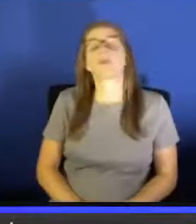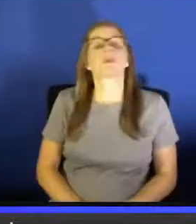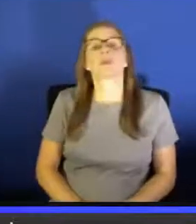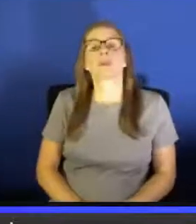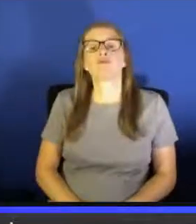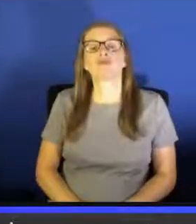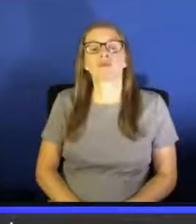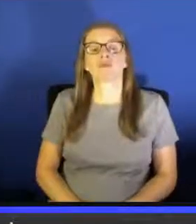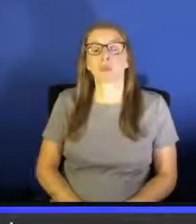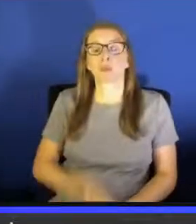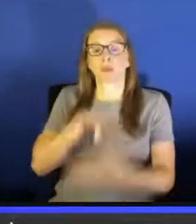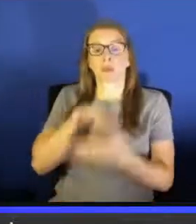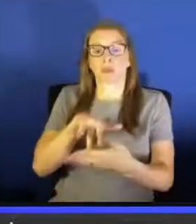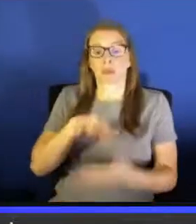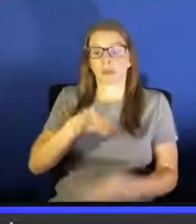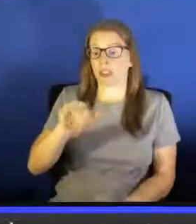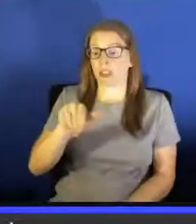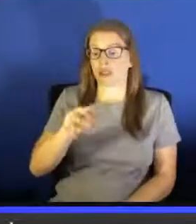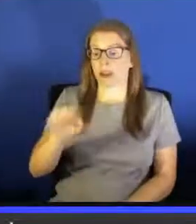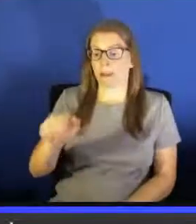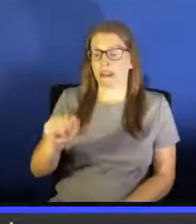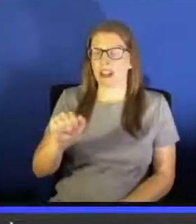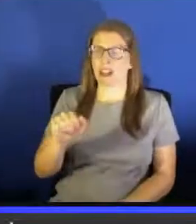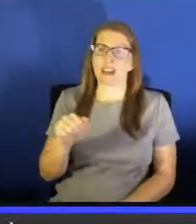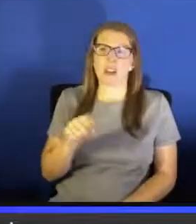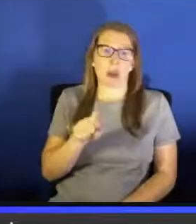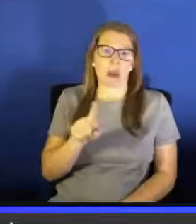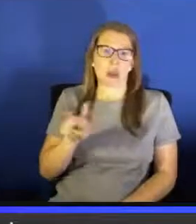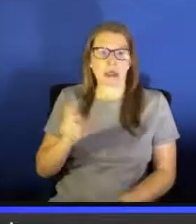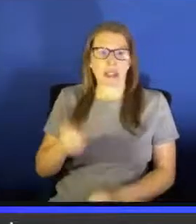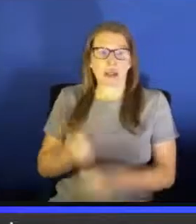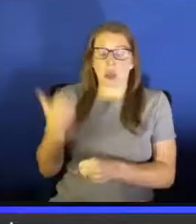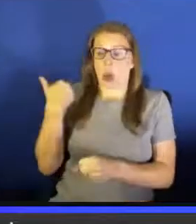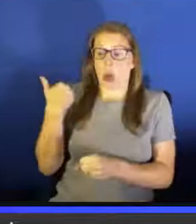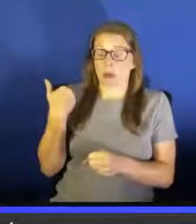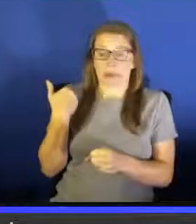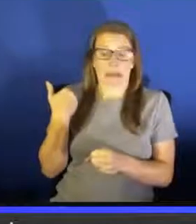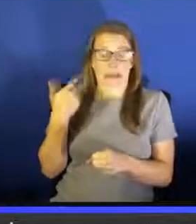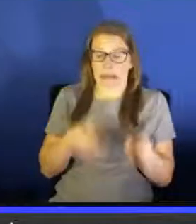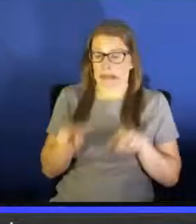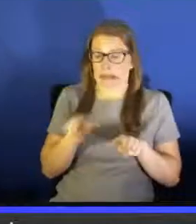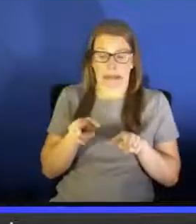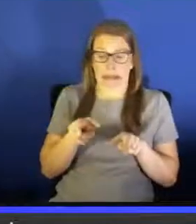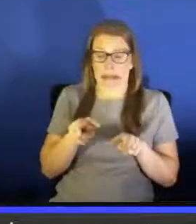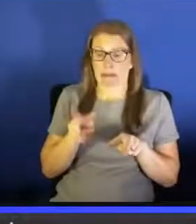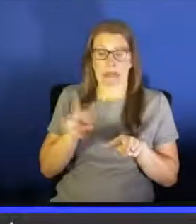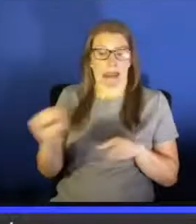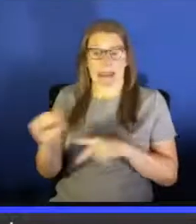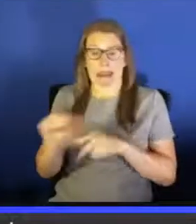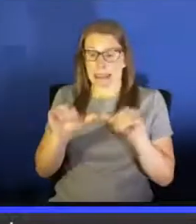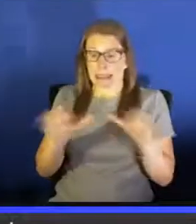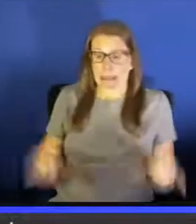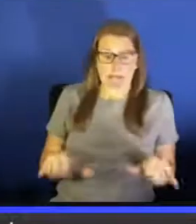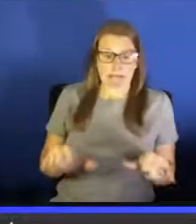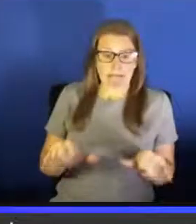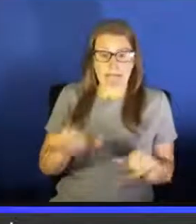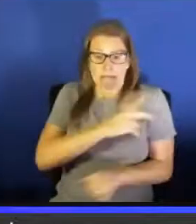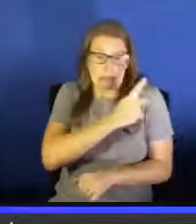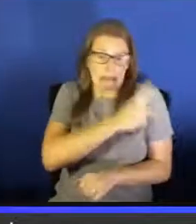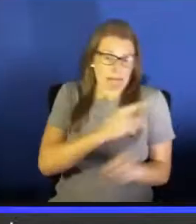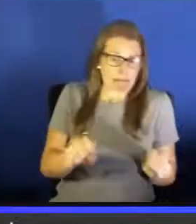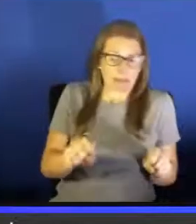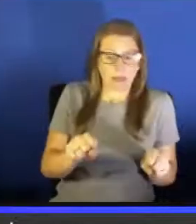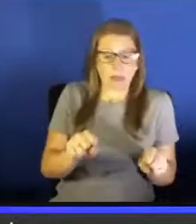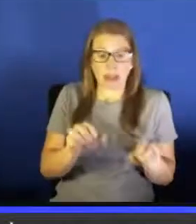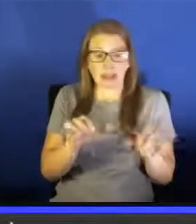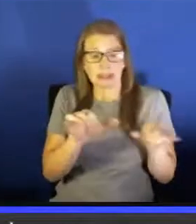out of JAMA a year or two ago, looking at patients who are diagnosed in the VA system. where presumably everybody had the same level